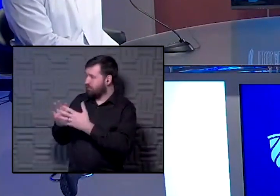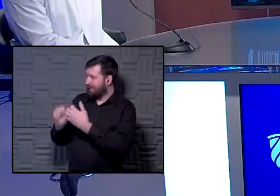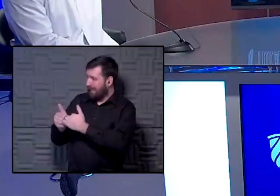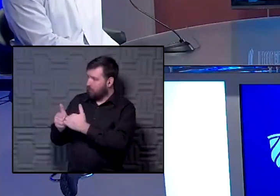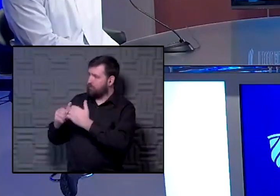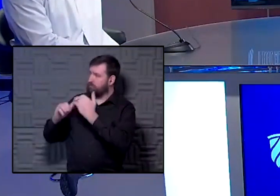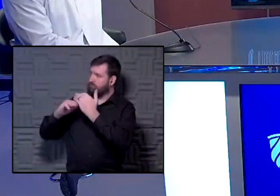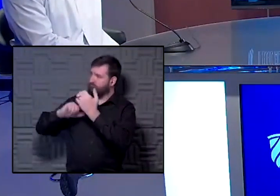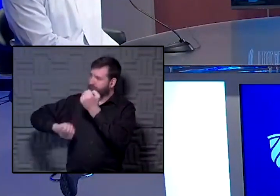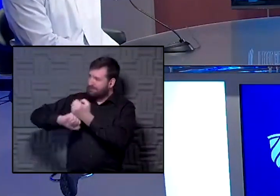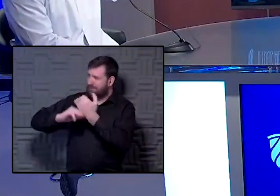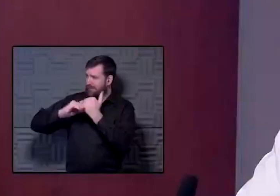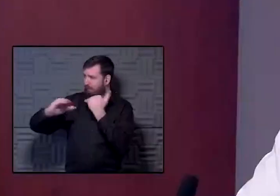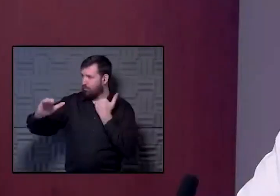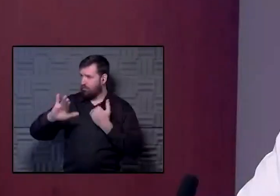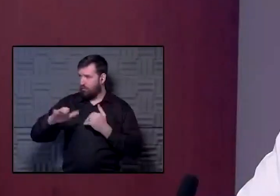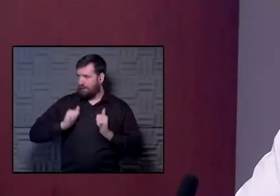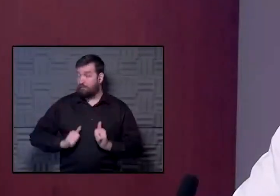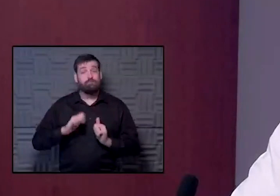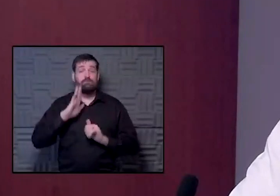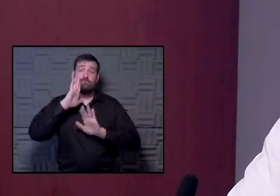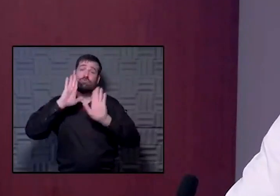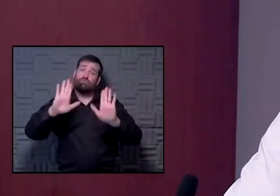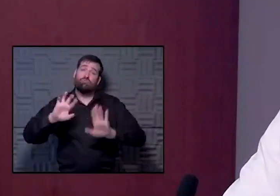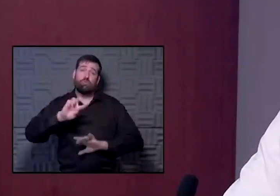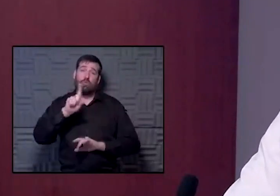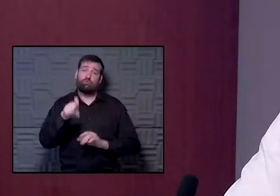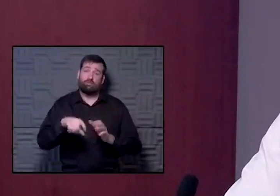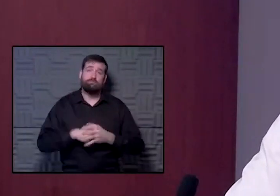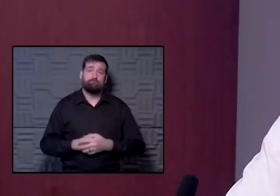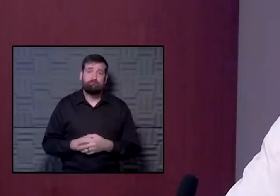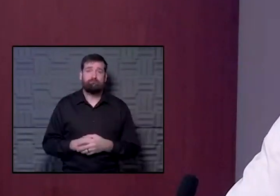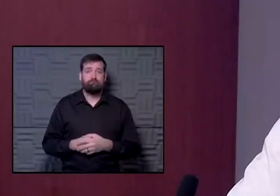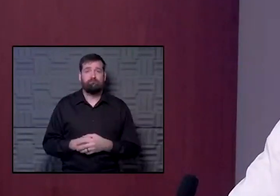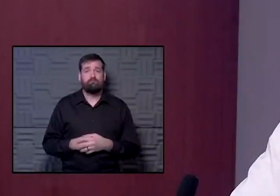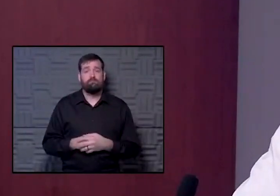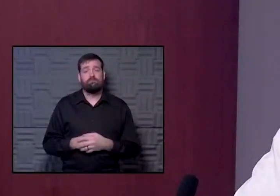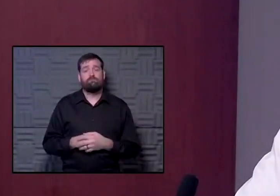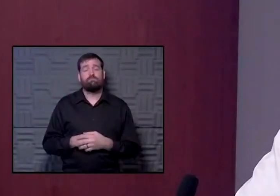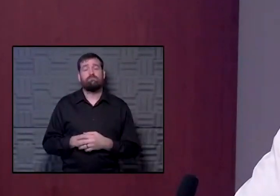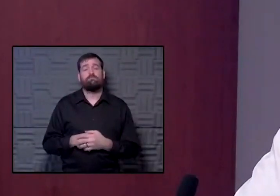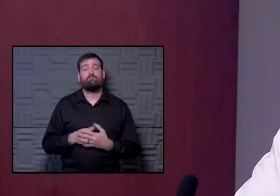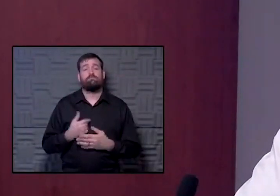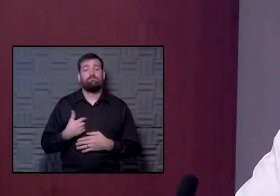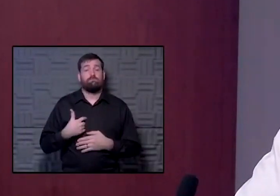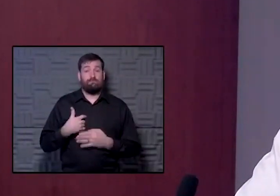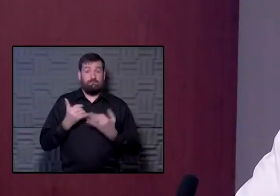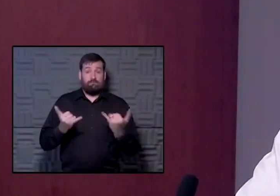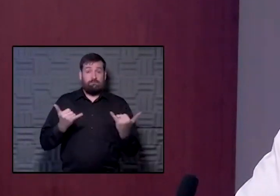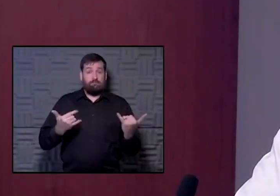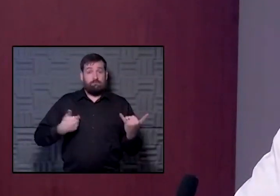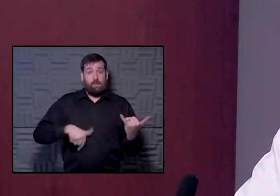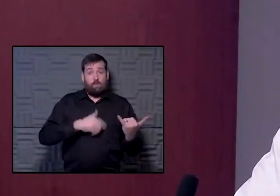asthma is. Yeah, so it's a great question, and we know now